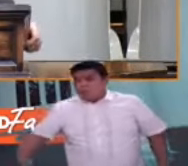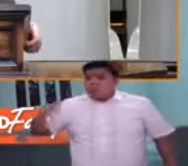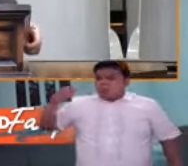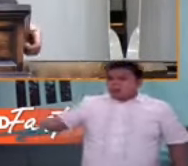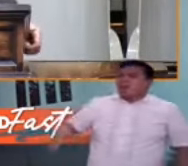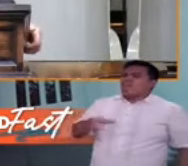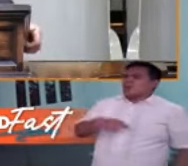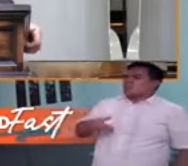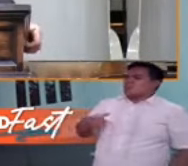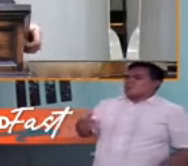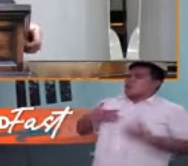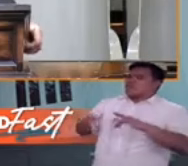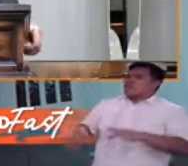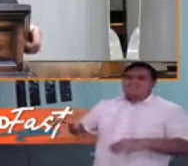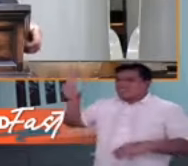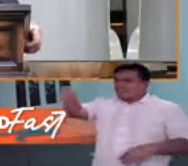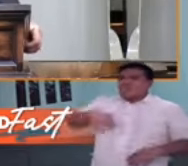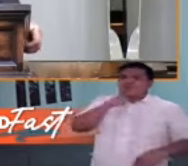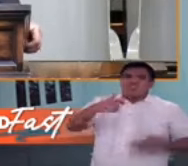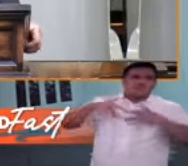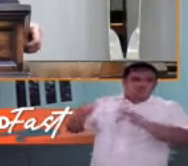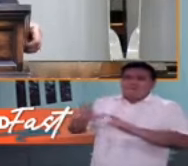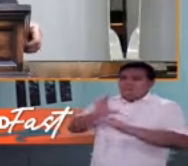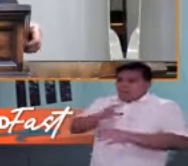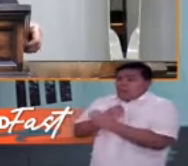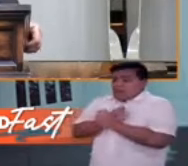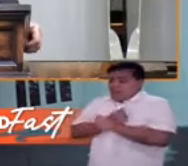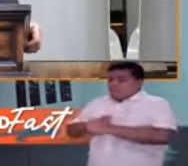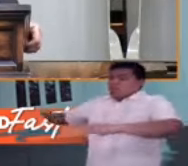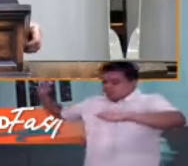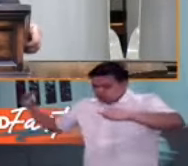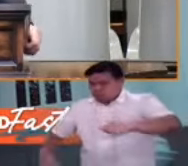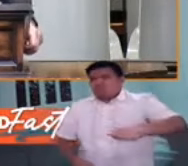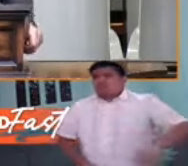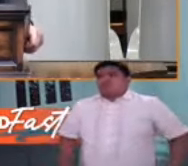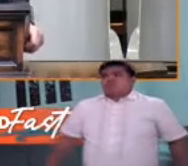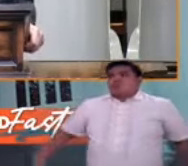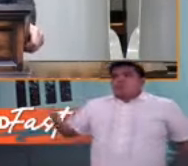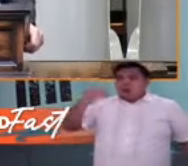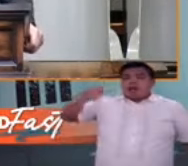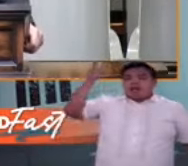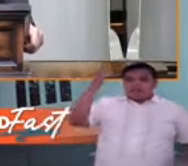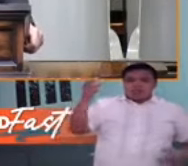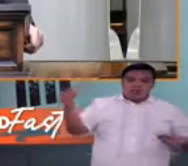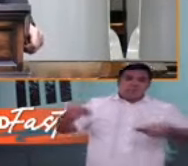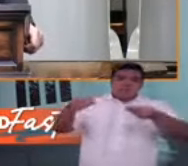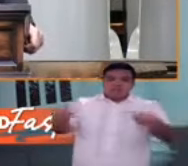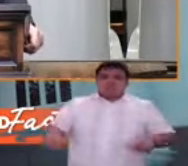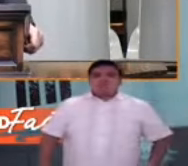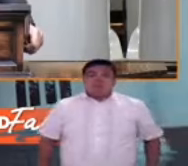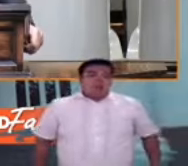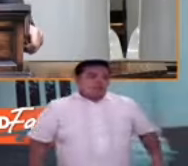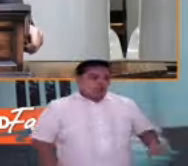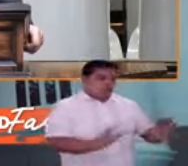underestimate them. Because even at the young age, children are geniuses.